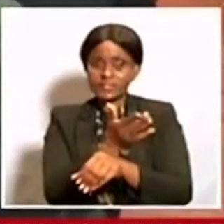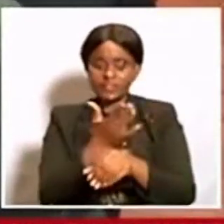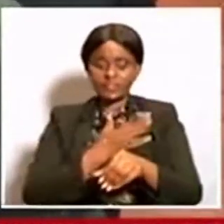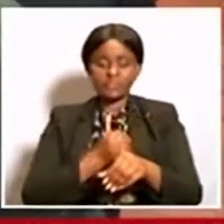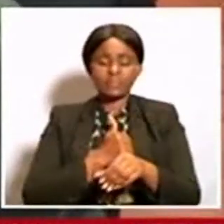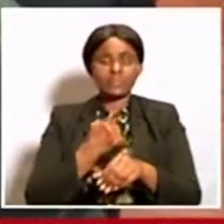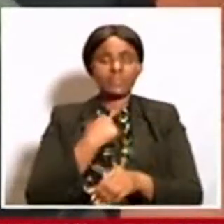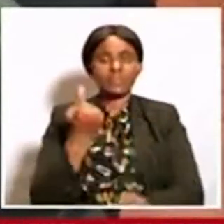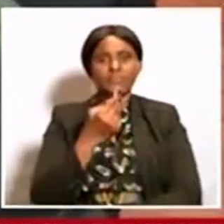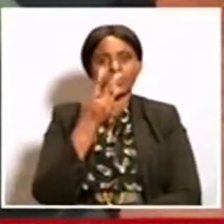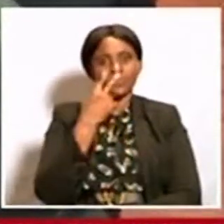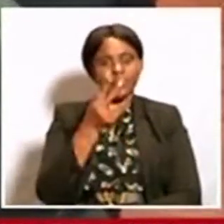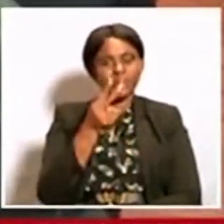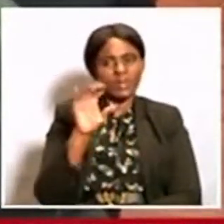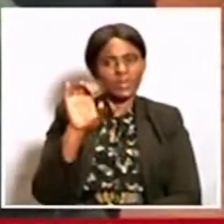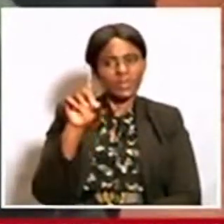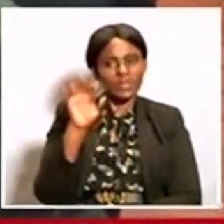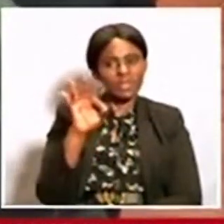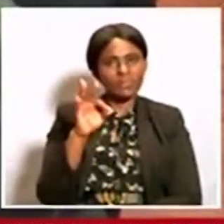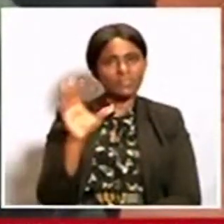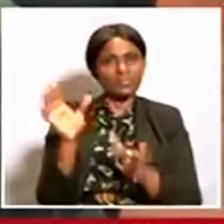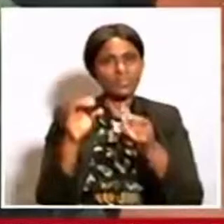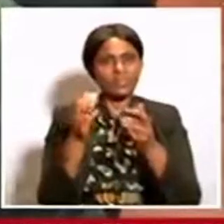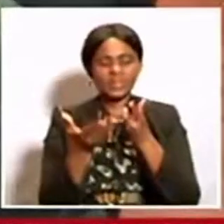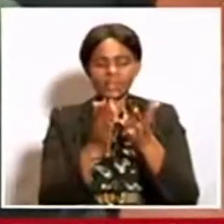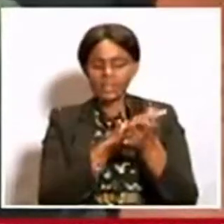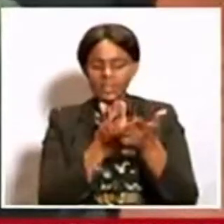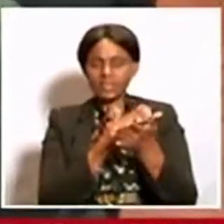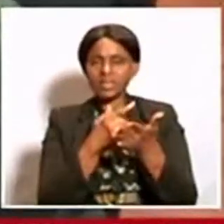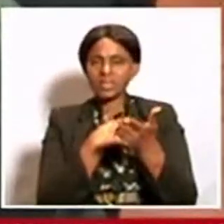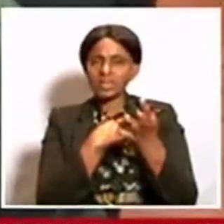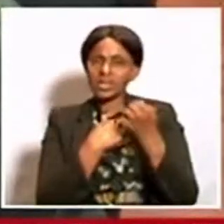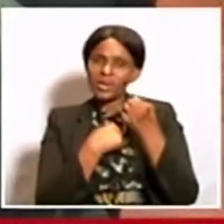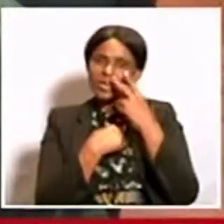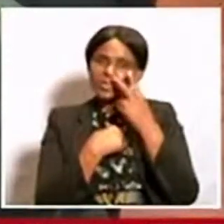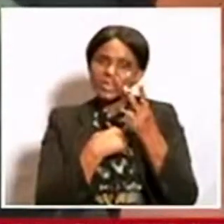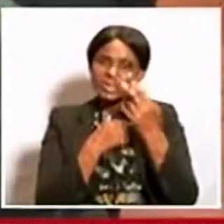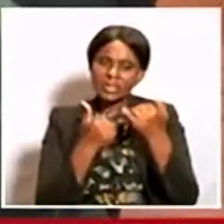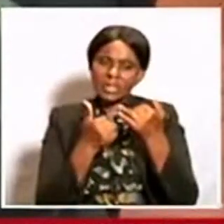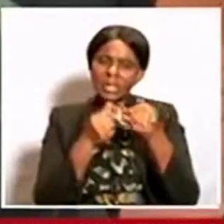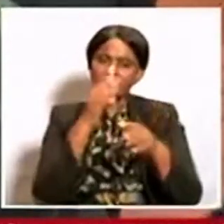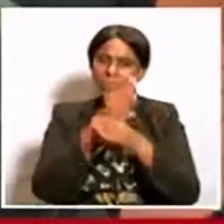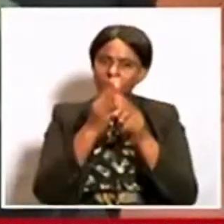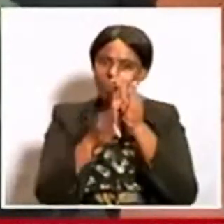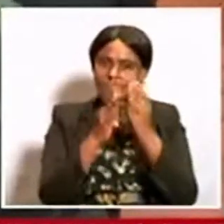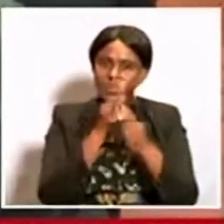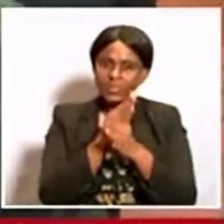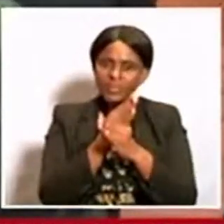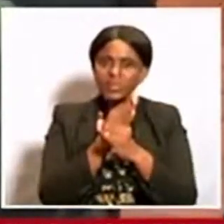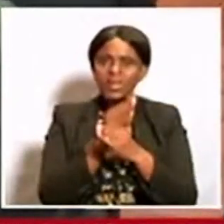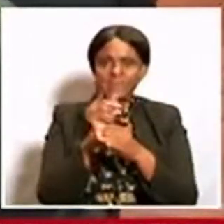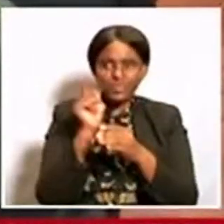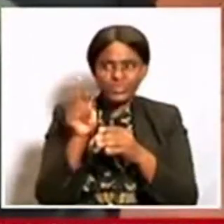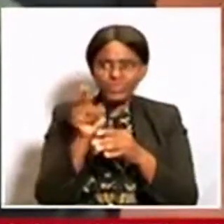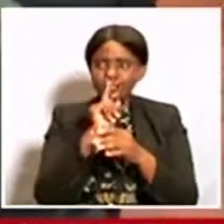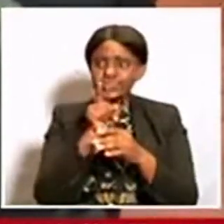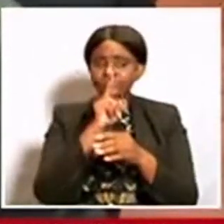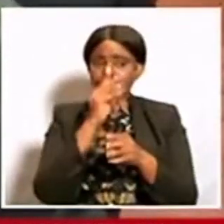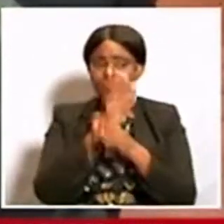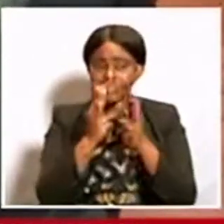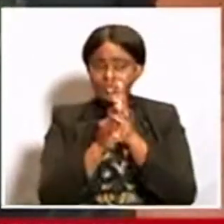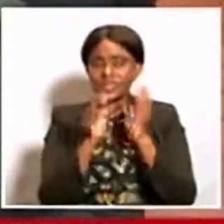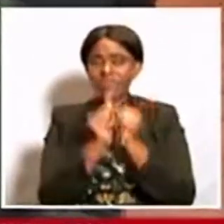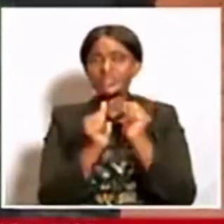want to see the minutes from CDF committee. I want to see the contract, the initial contract and the